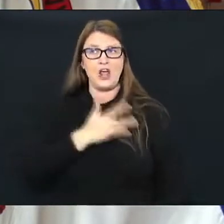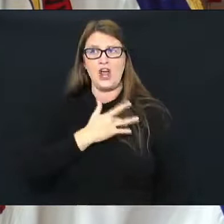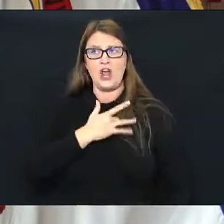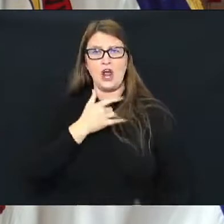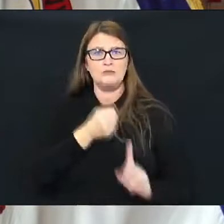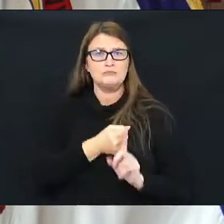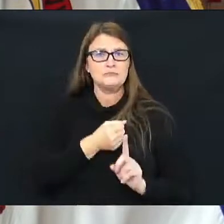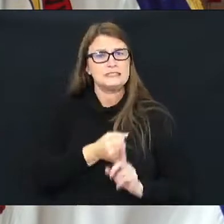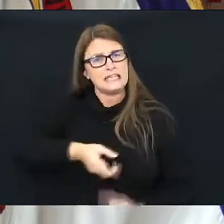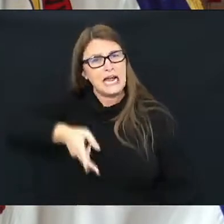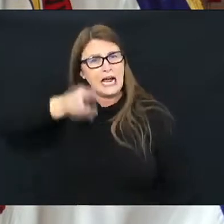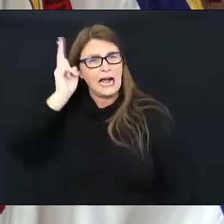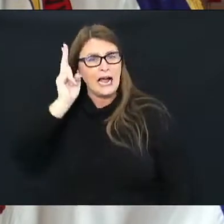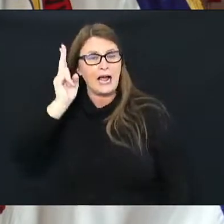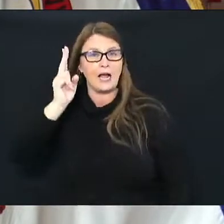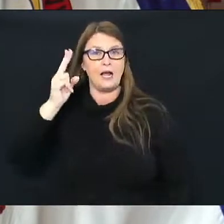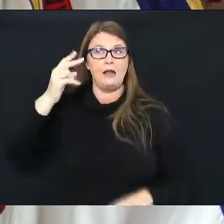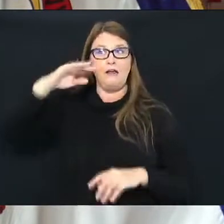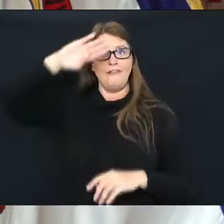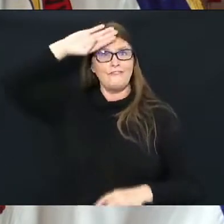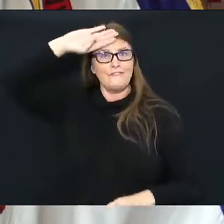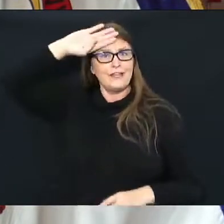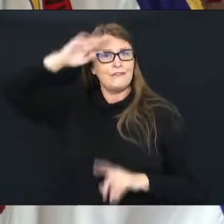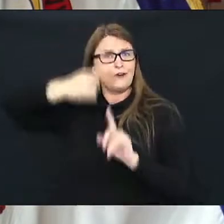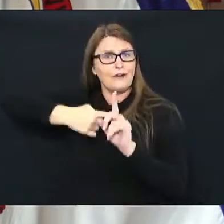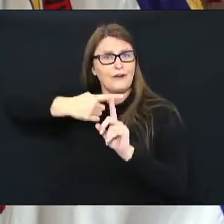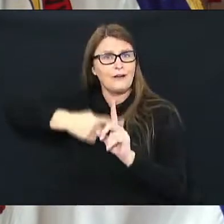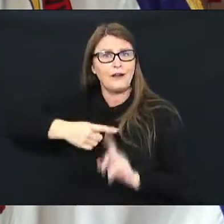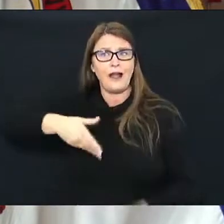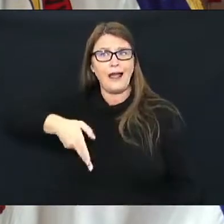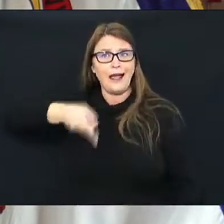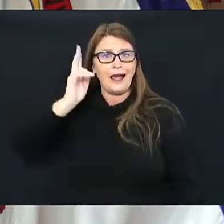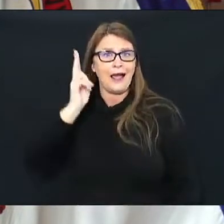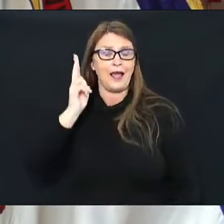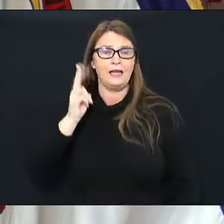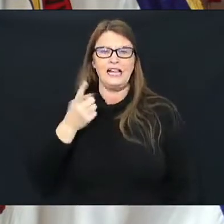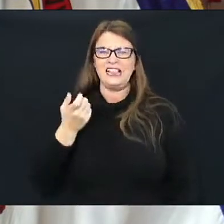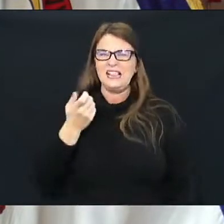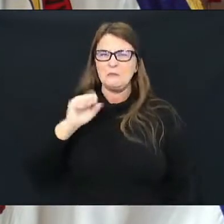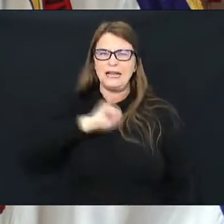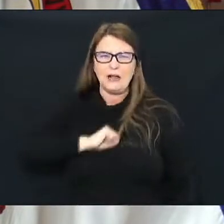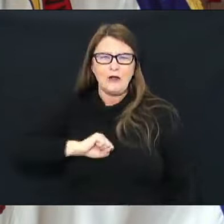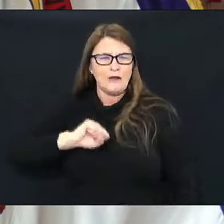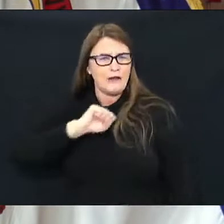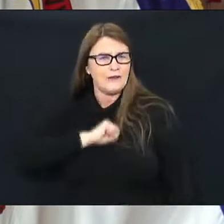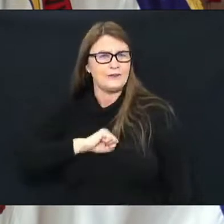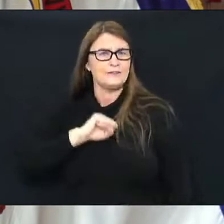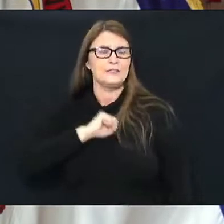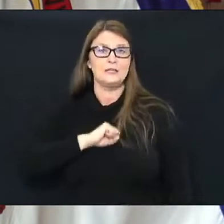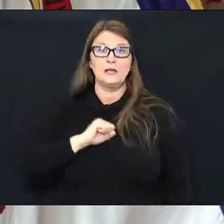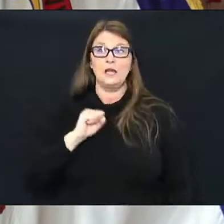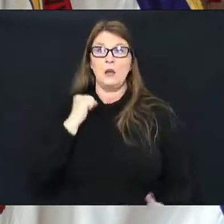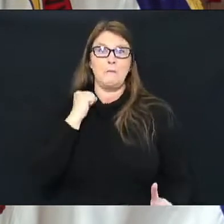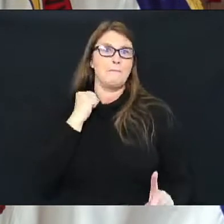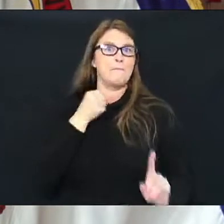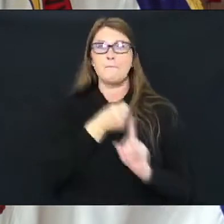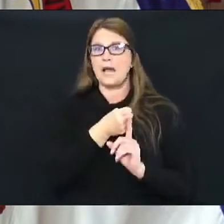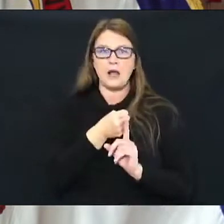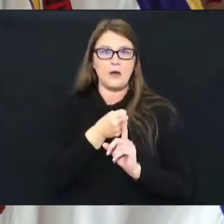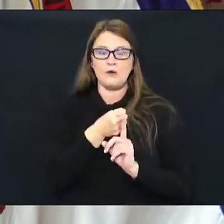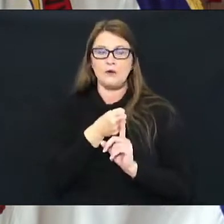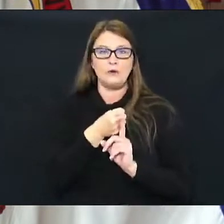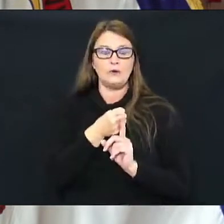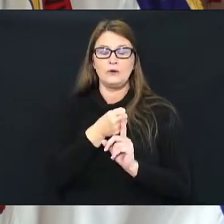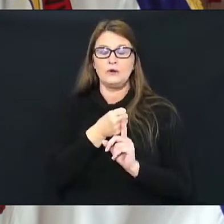way up and temperature way up and a lot of congestion and a little bit of a cough and everything, all of a sudden,